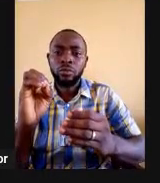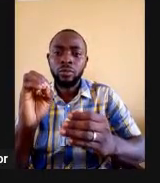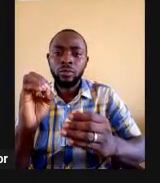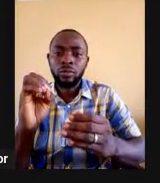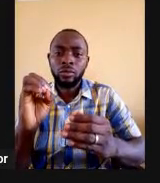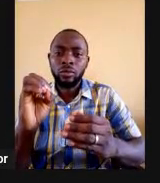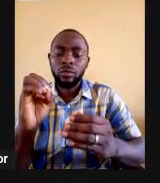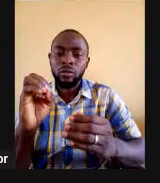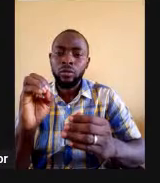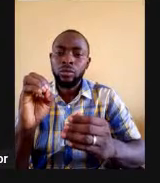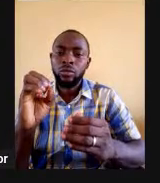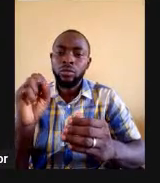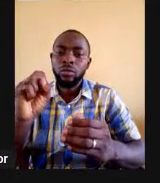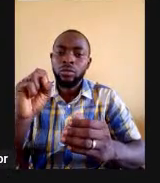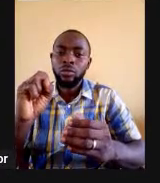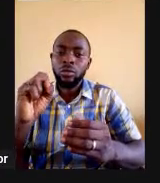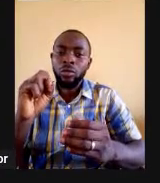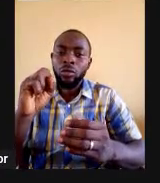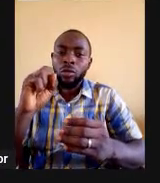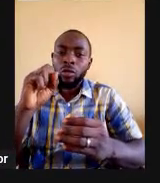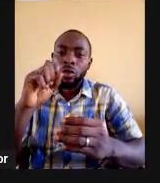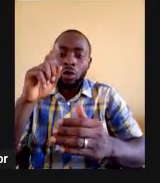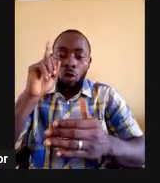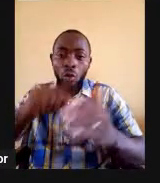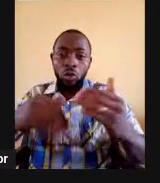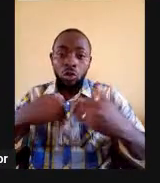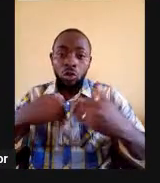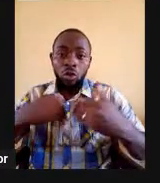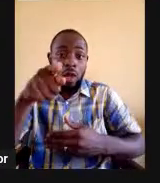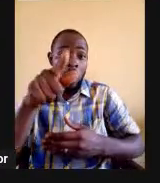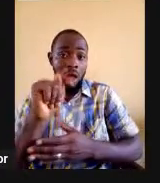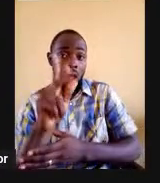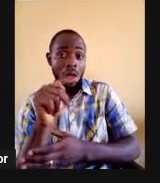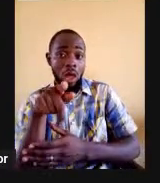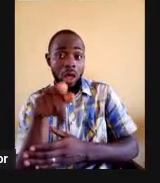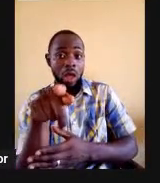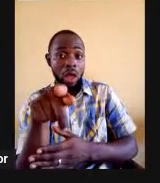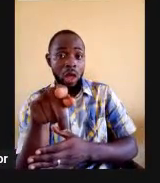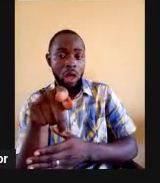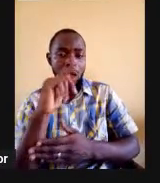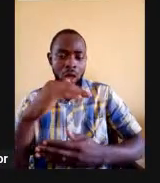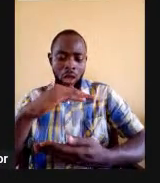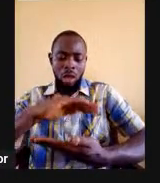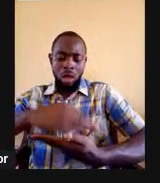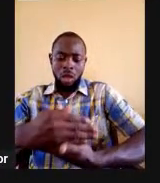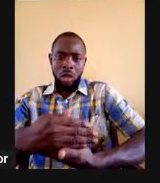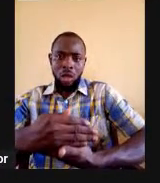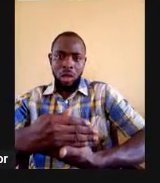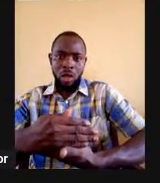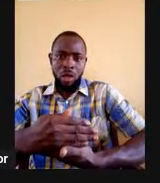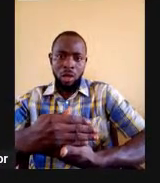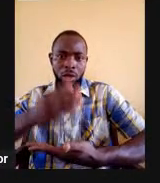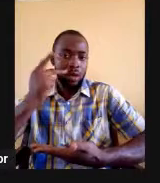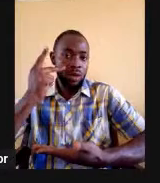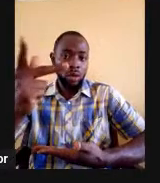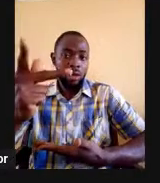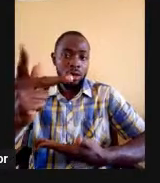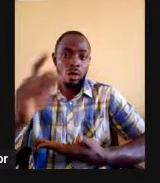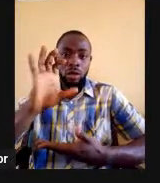um, what we have on our screen now is a monitor, a keyboard, a mouse, and a CPU.